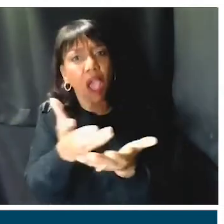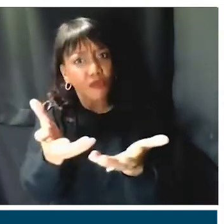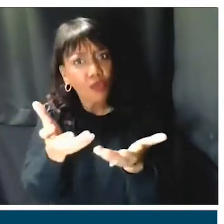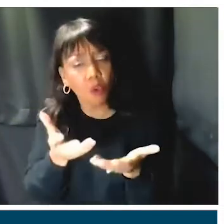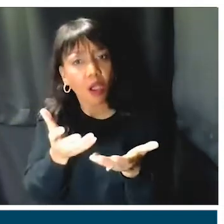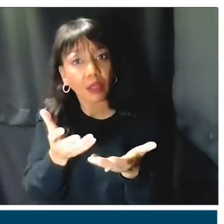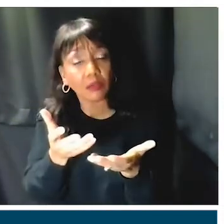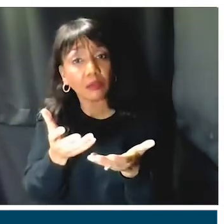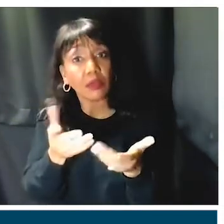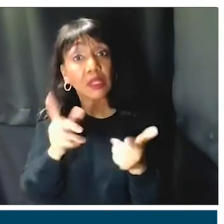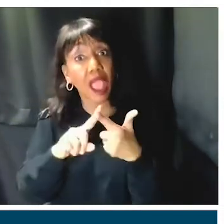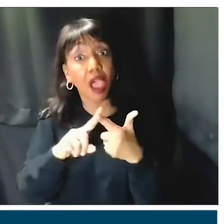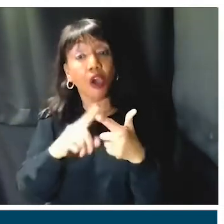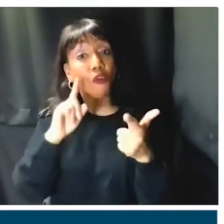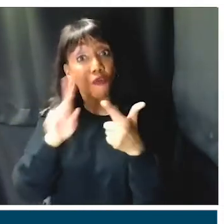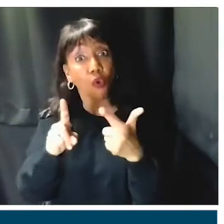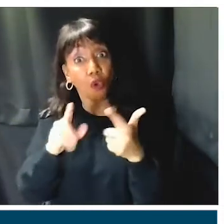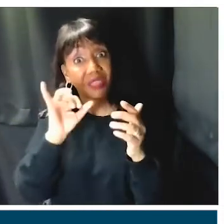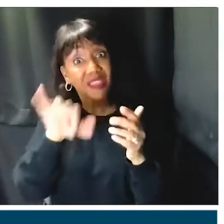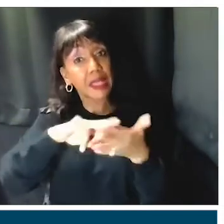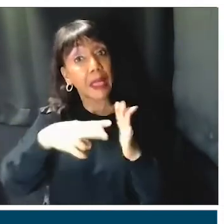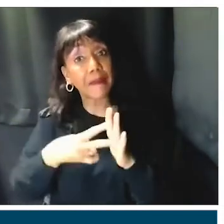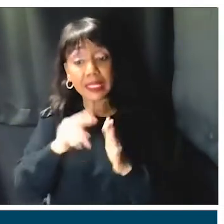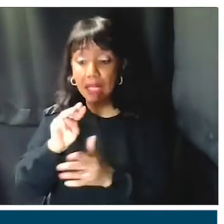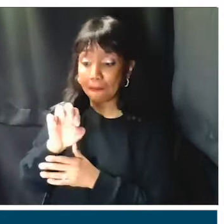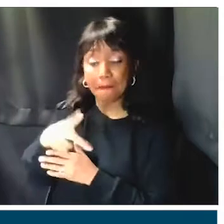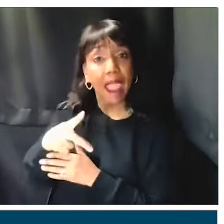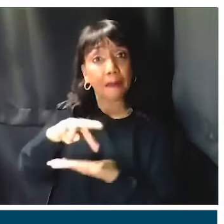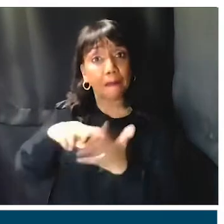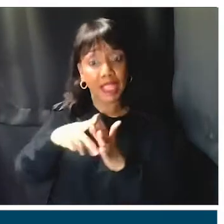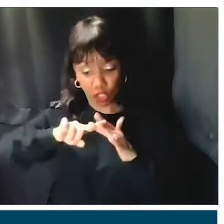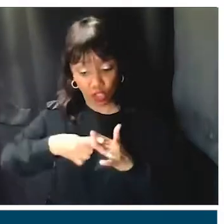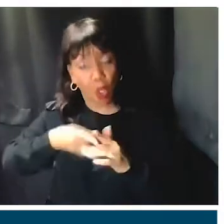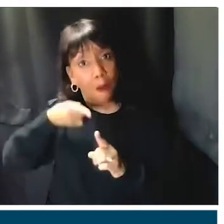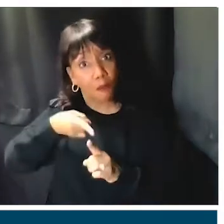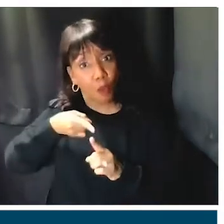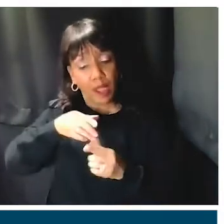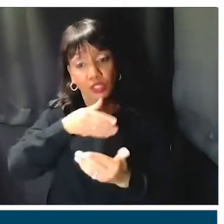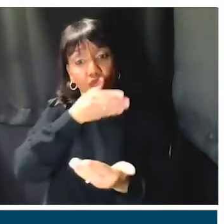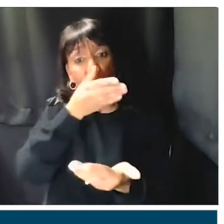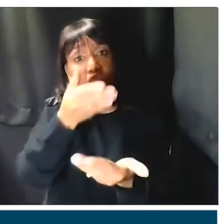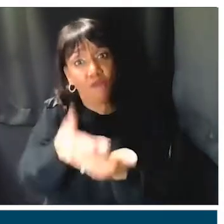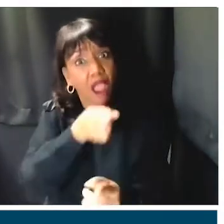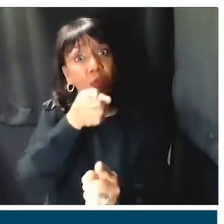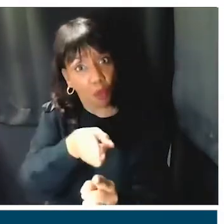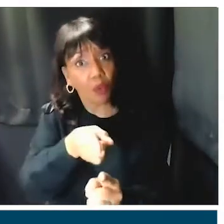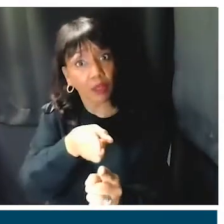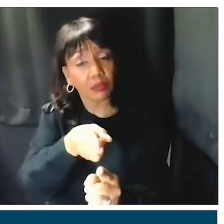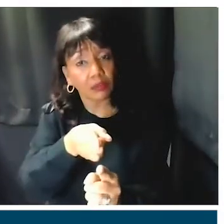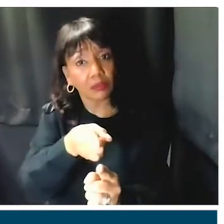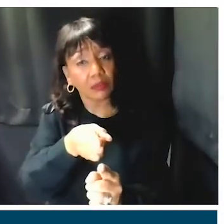go. To get there, you need a map to help you navigate from where you are to where you are